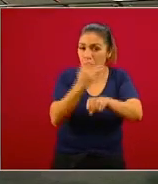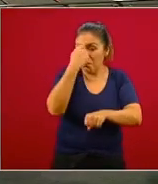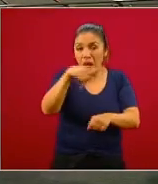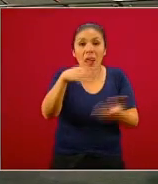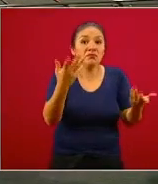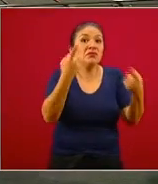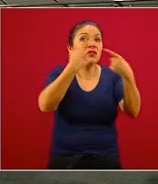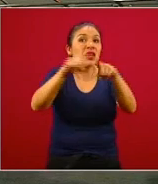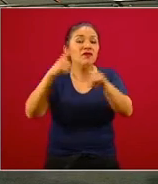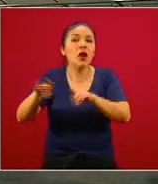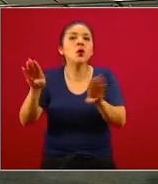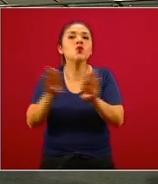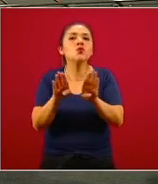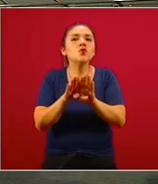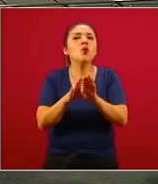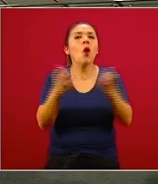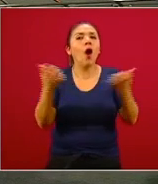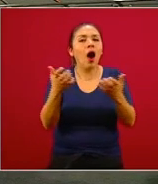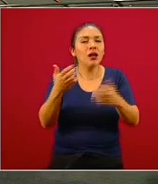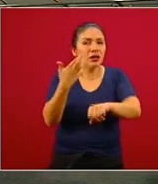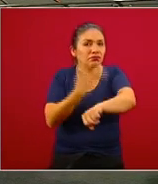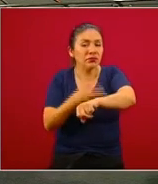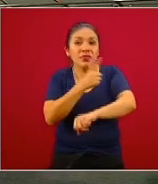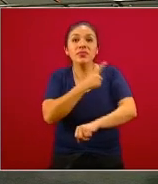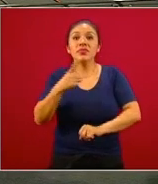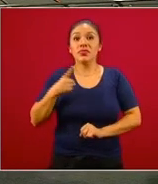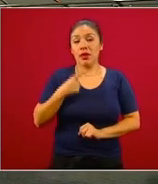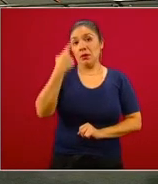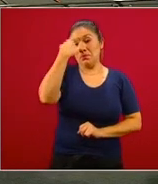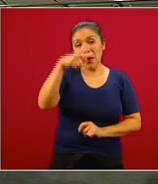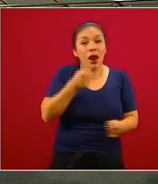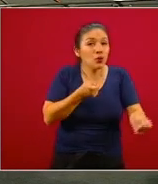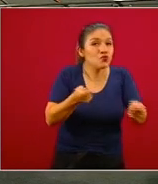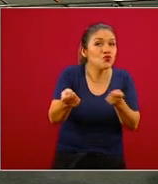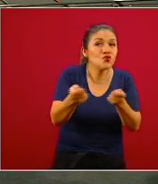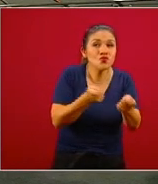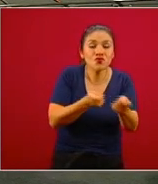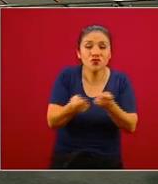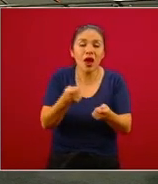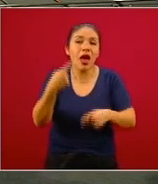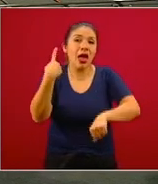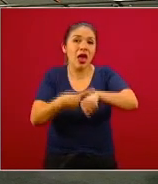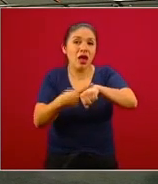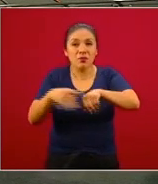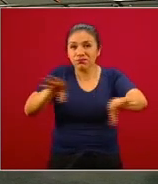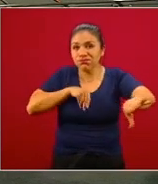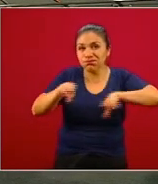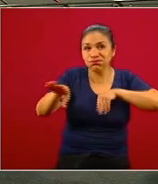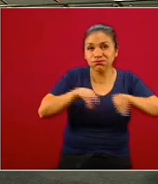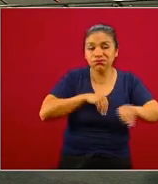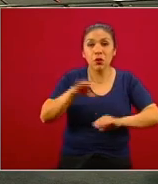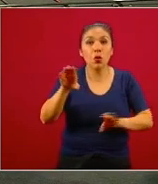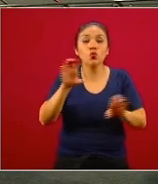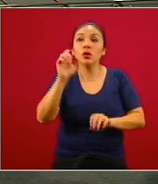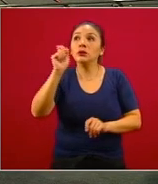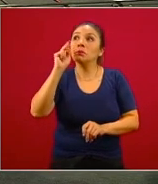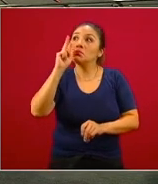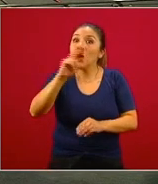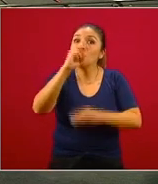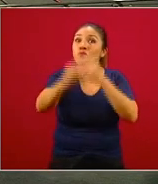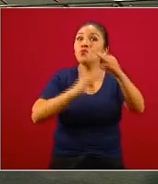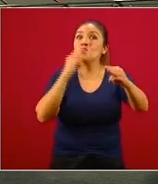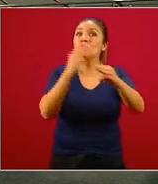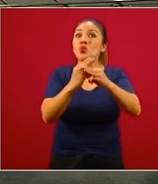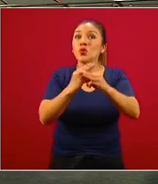good amount of scientific evidence that supports the different courses of action that must be